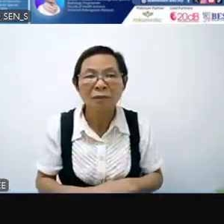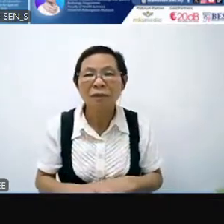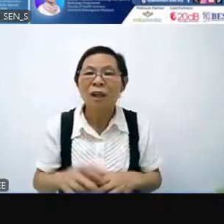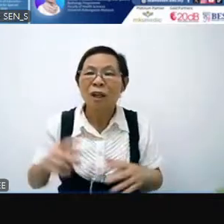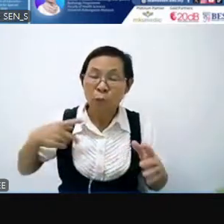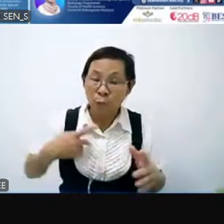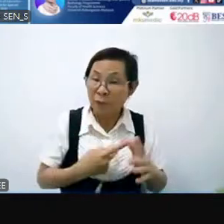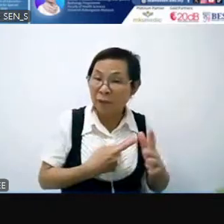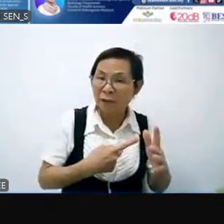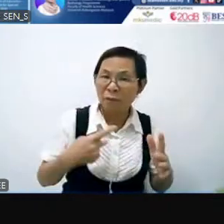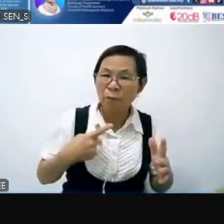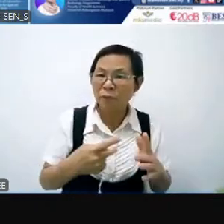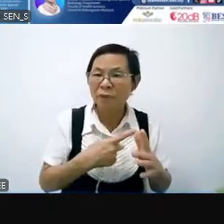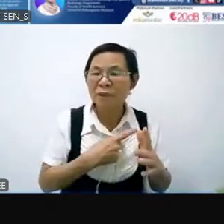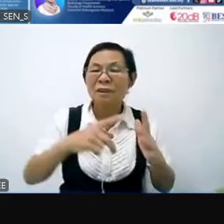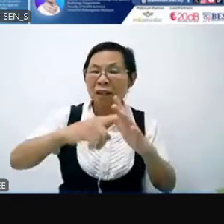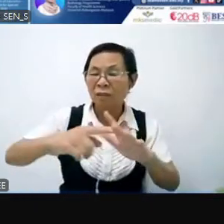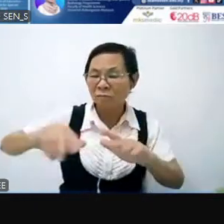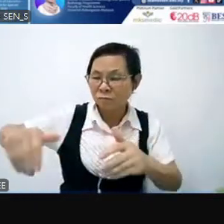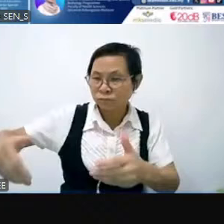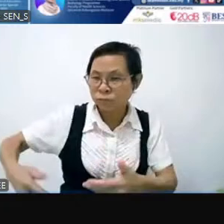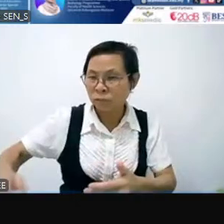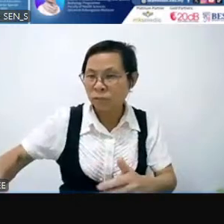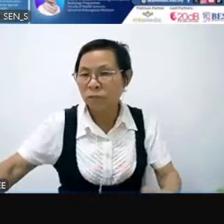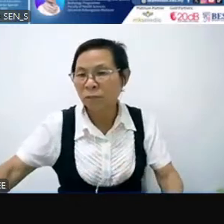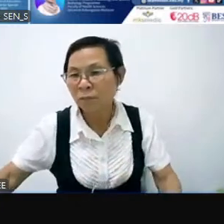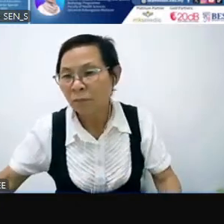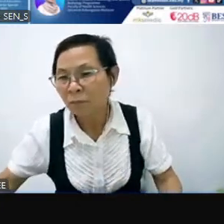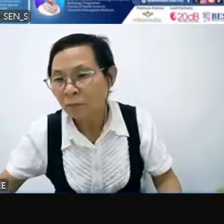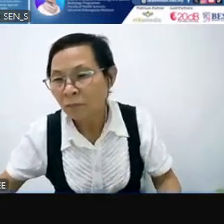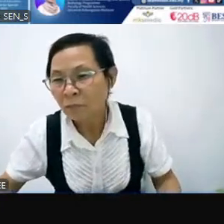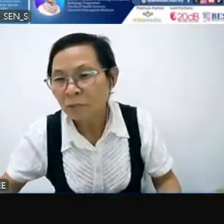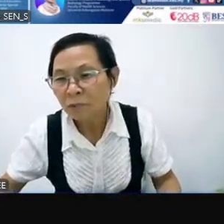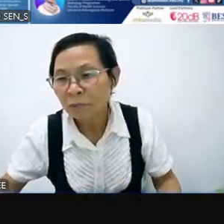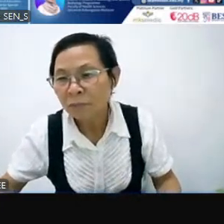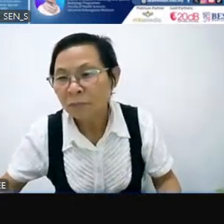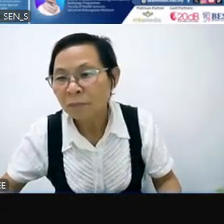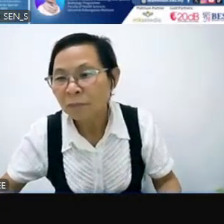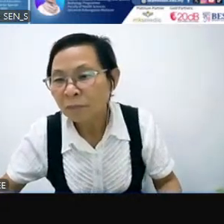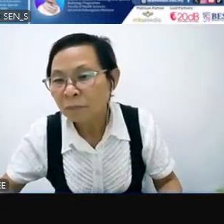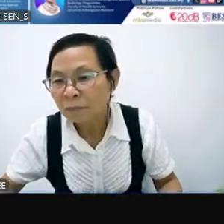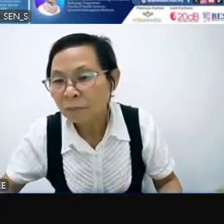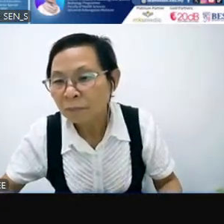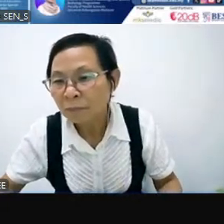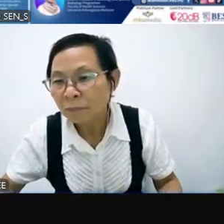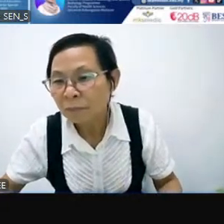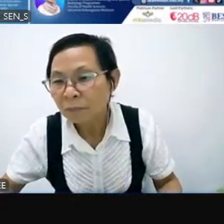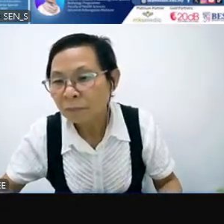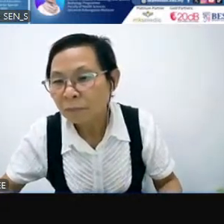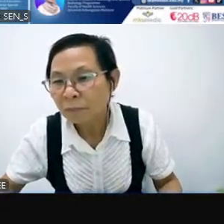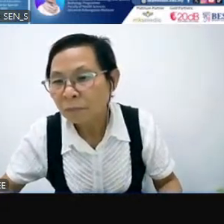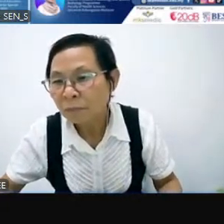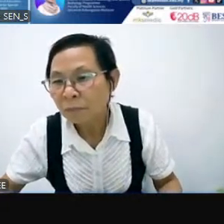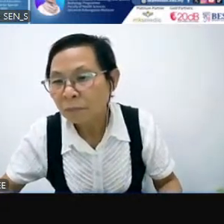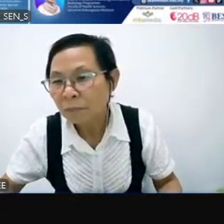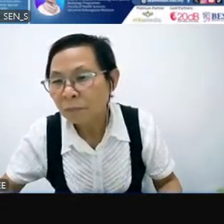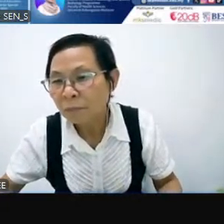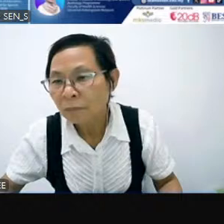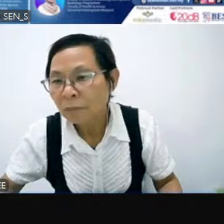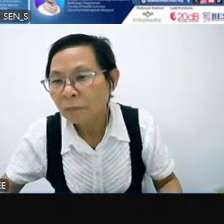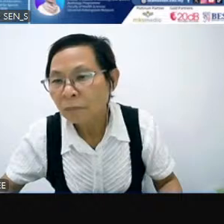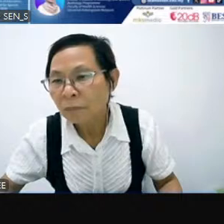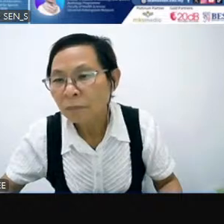with some introduction about. As we all know, hearing is very important for learning, communication, and